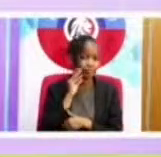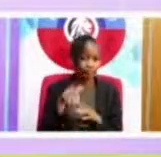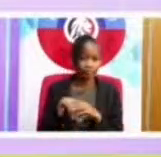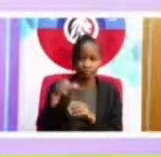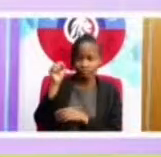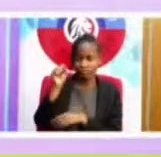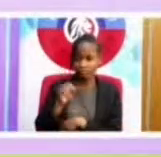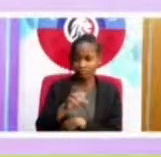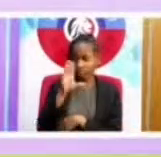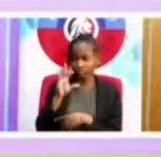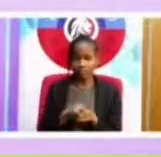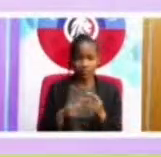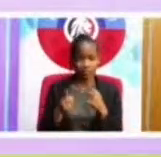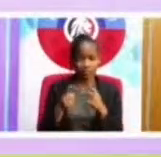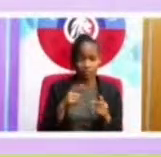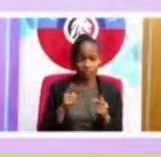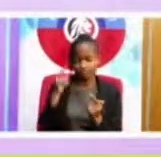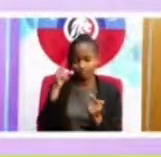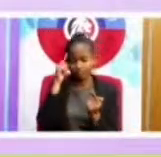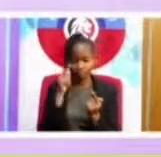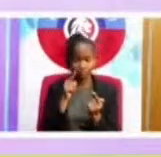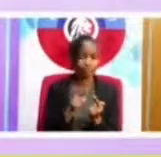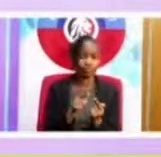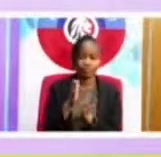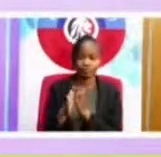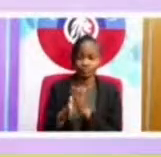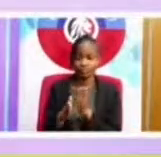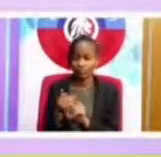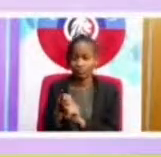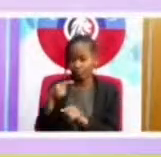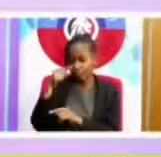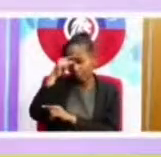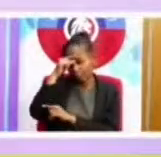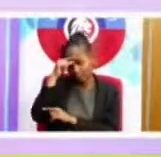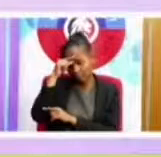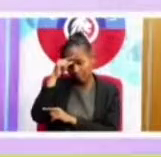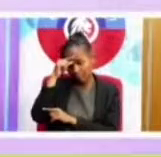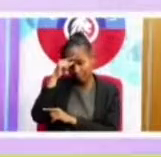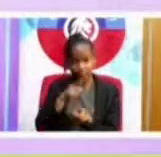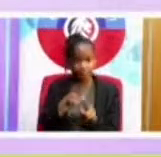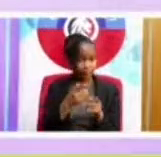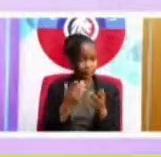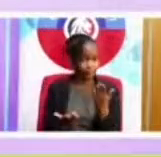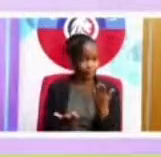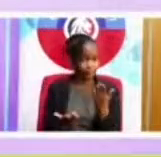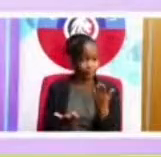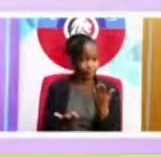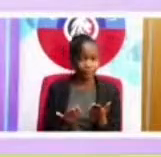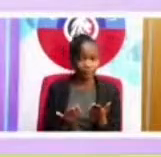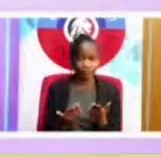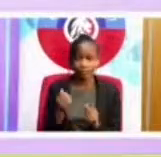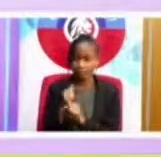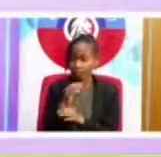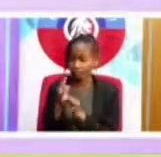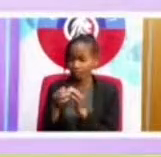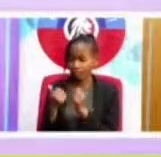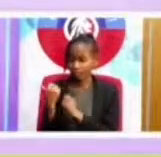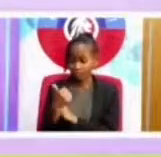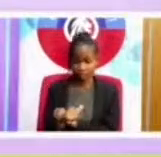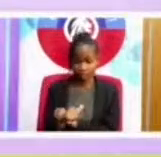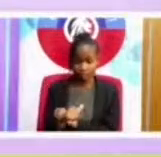to target setting from the government side, and perhaps the role, if any, you